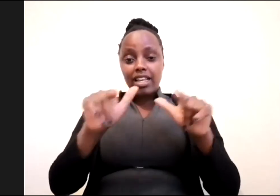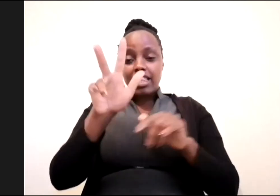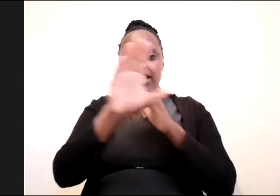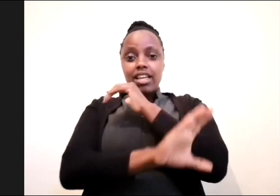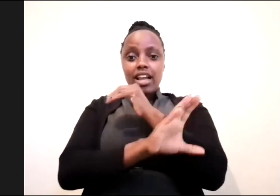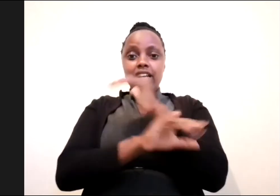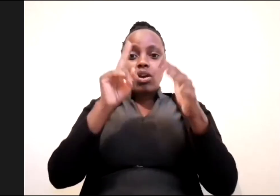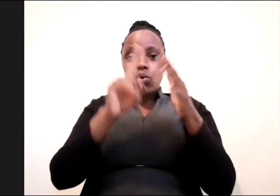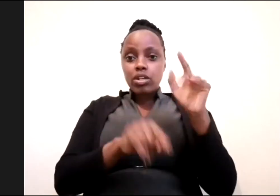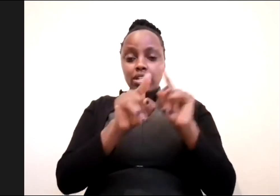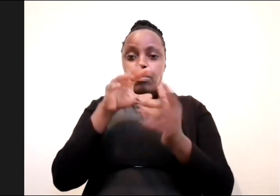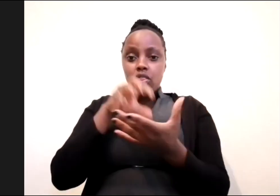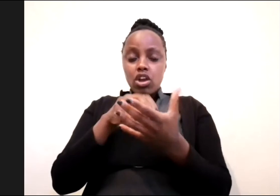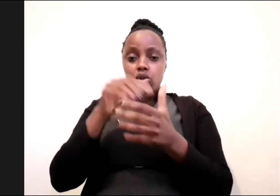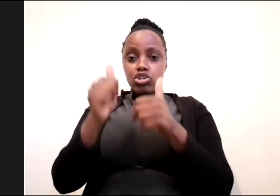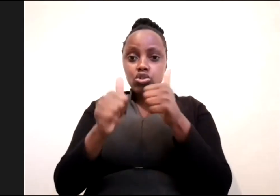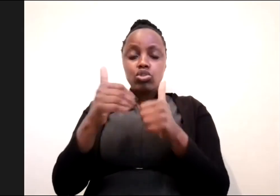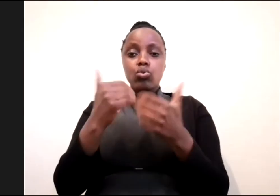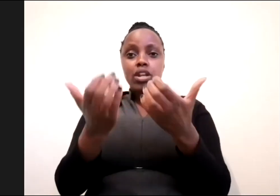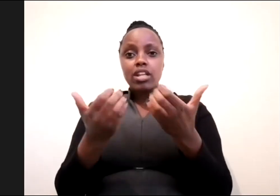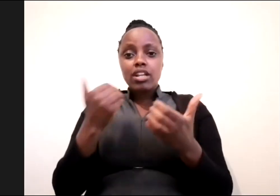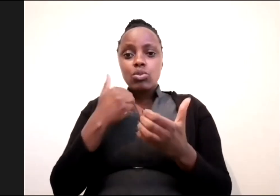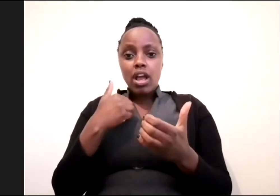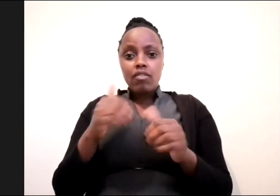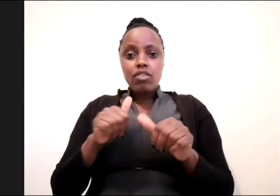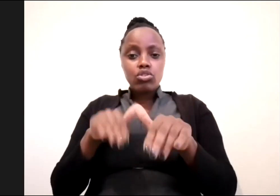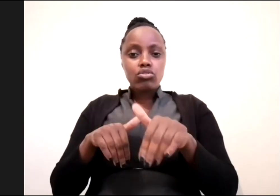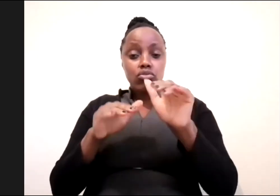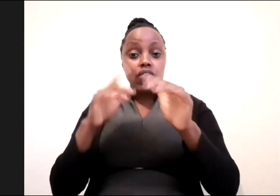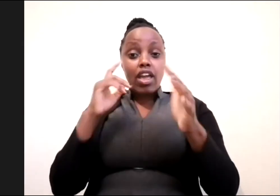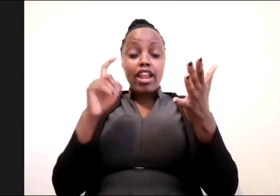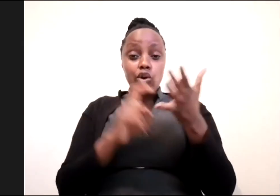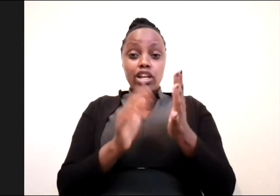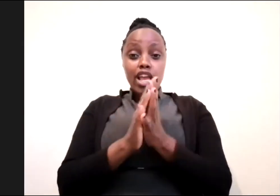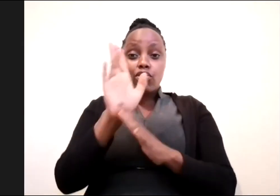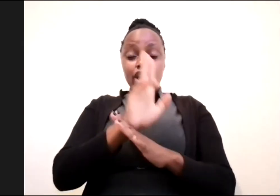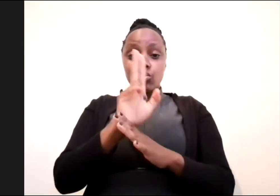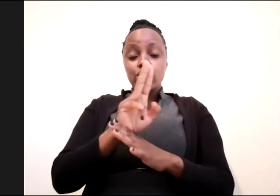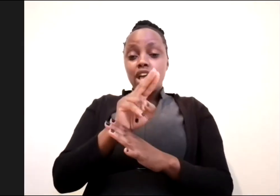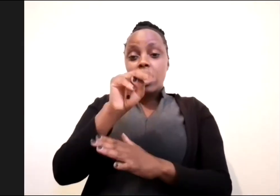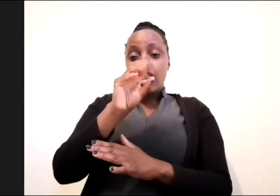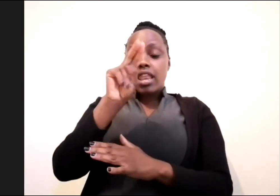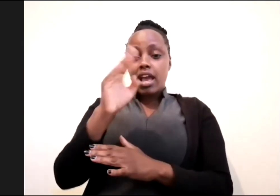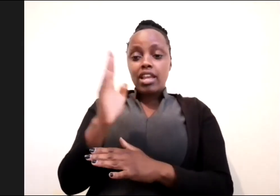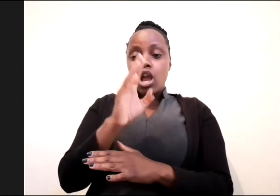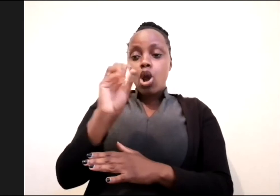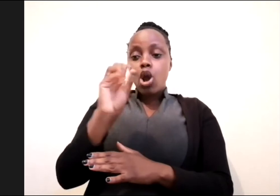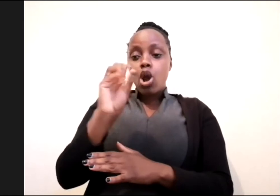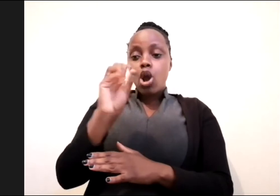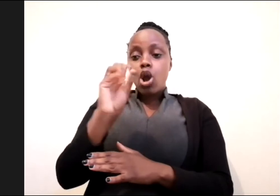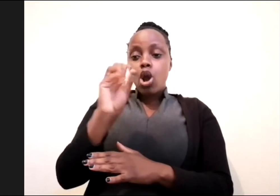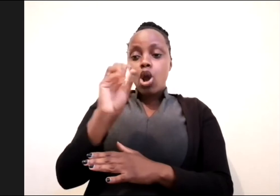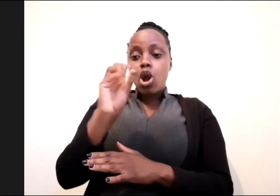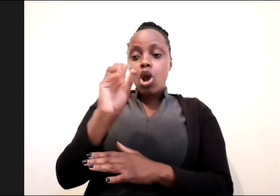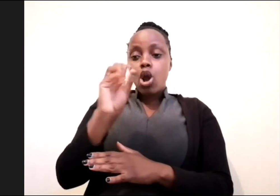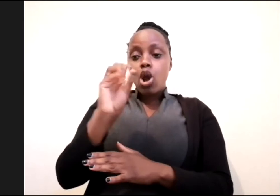the condition to give a retroactive recognition and the use of non-organic seeds. Not really that big